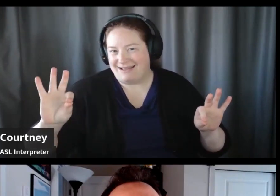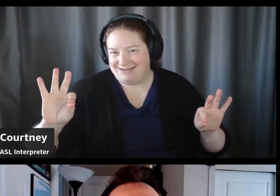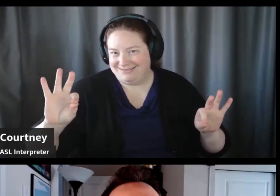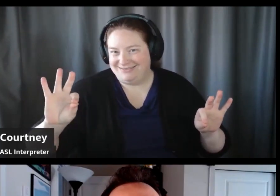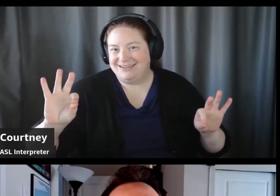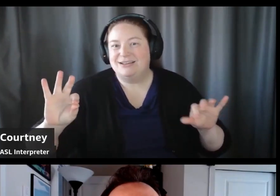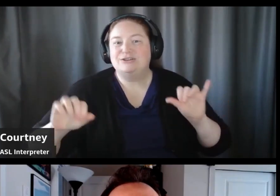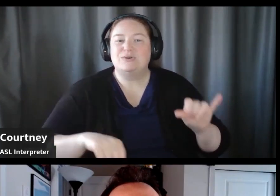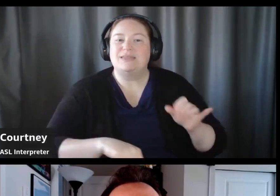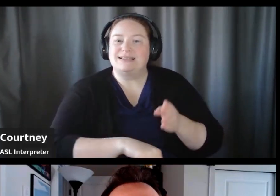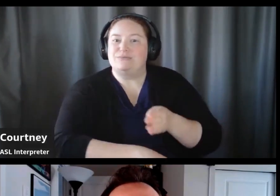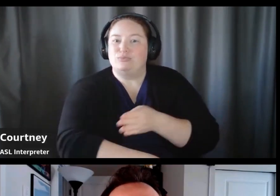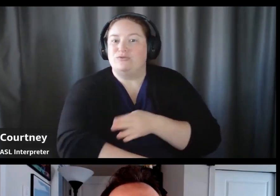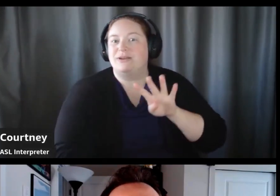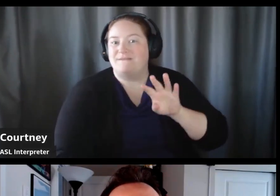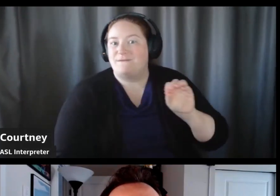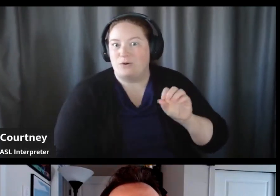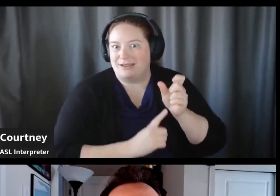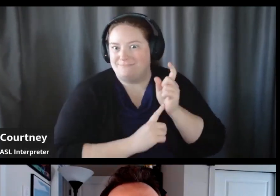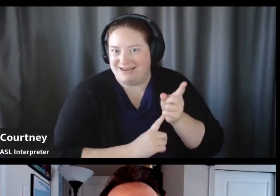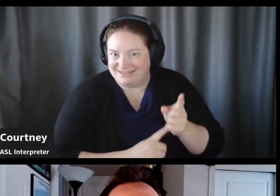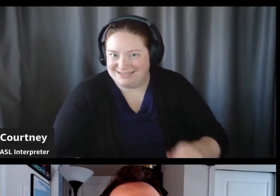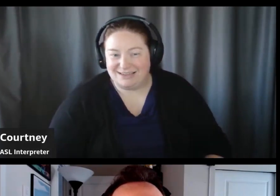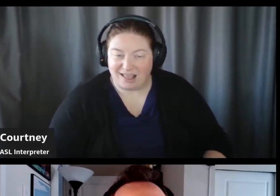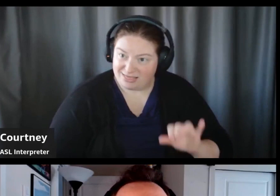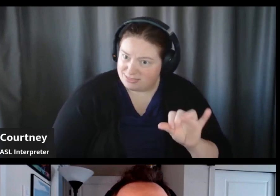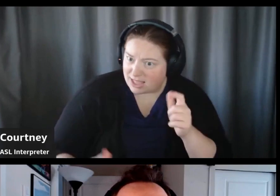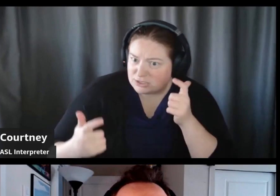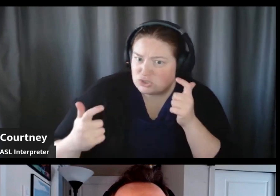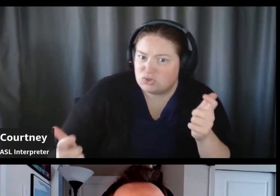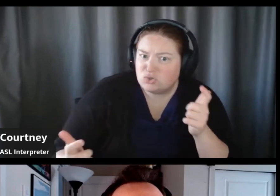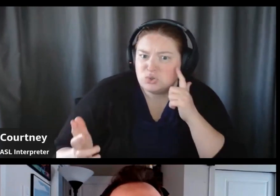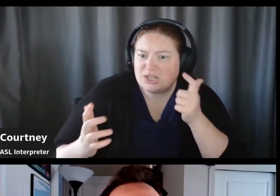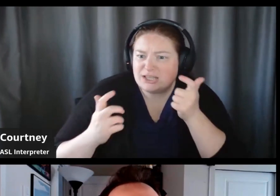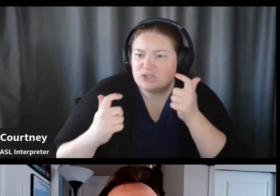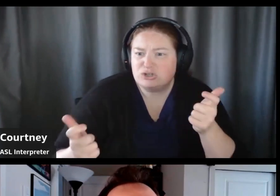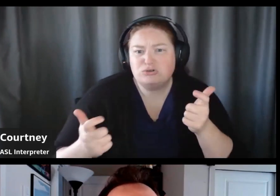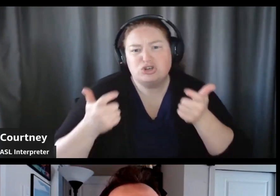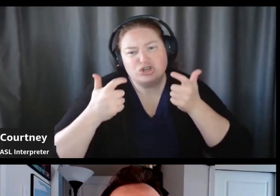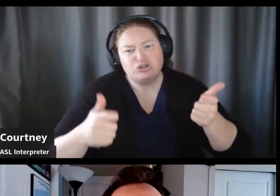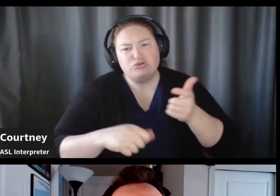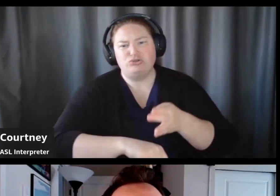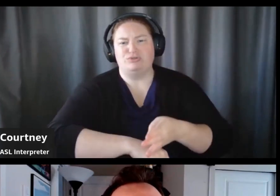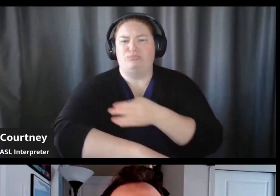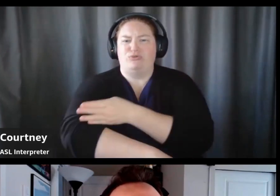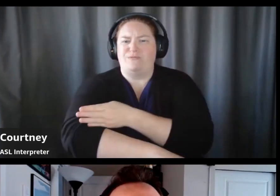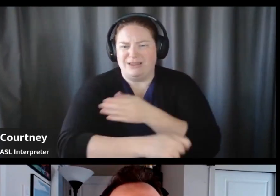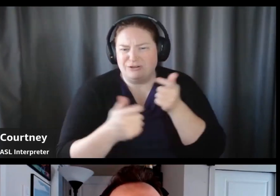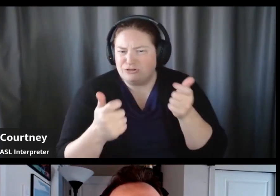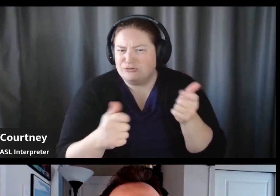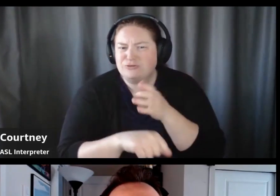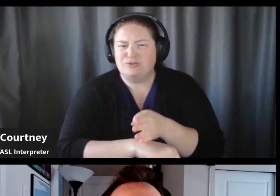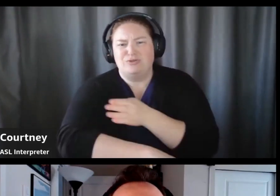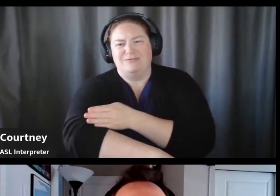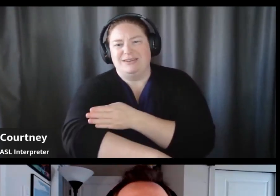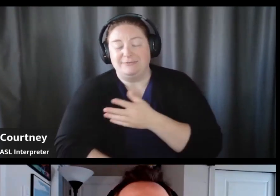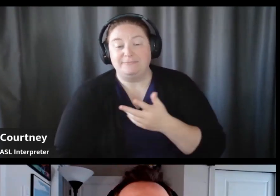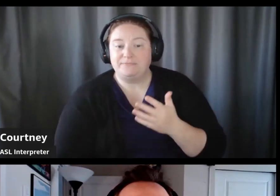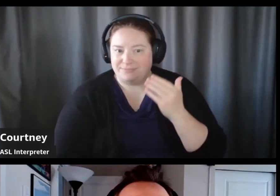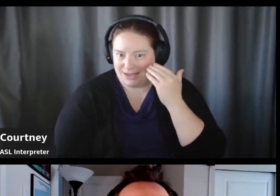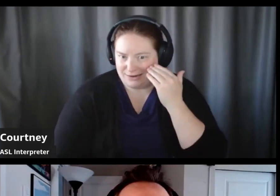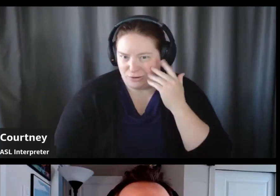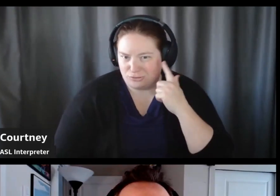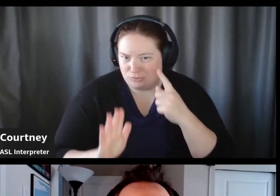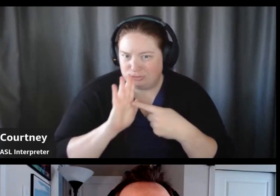improvement. Sorry. Yeah, that's huge, right? That's a massive improvement. Yeah. And I know you're going to show us